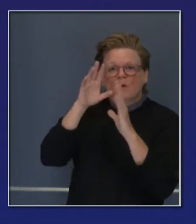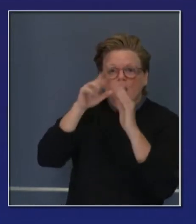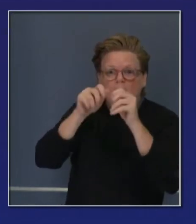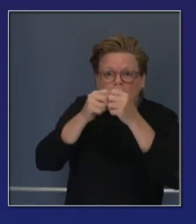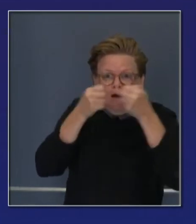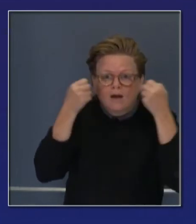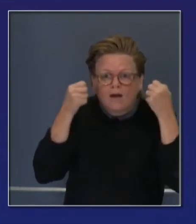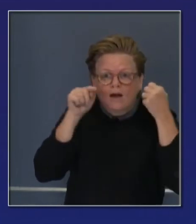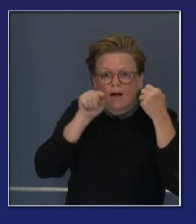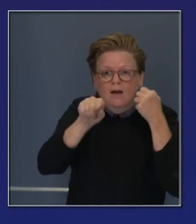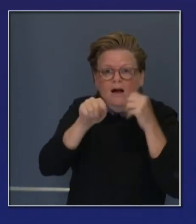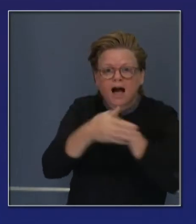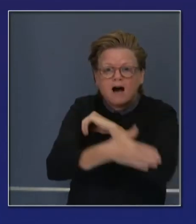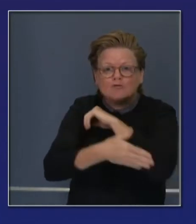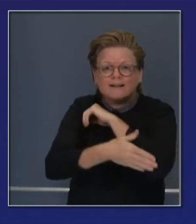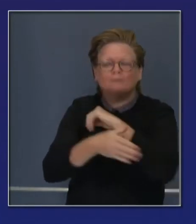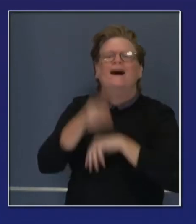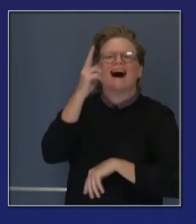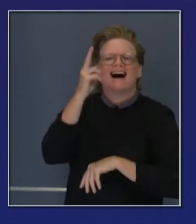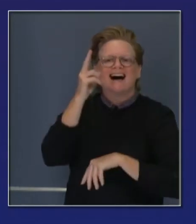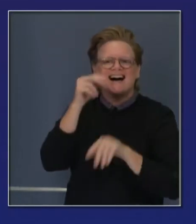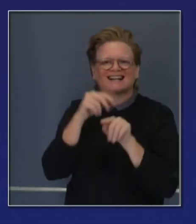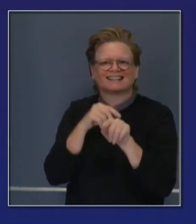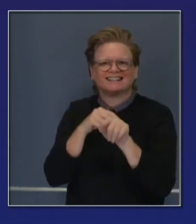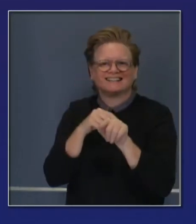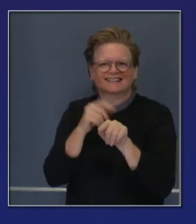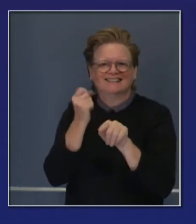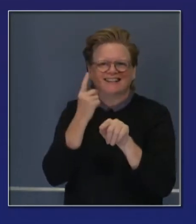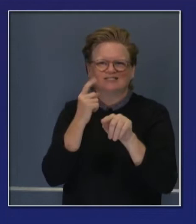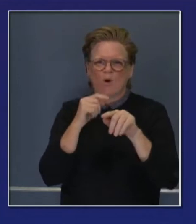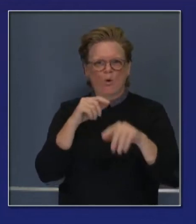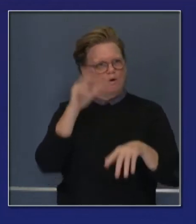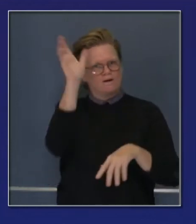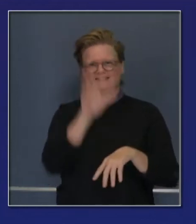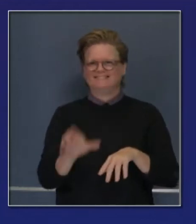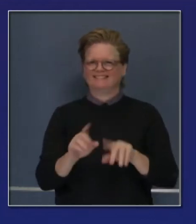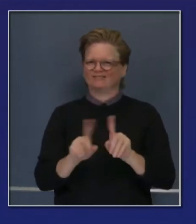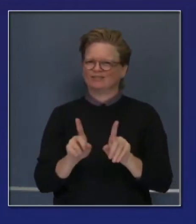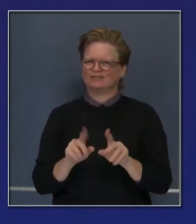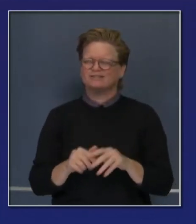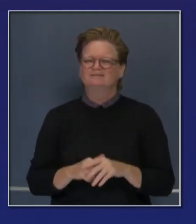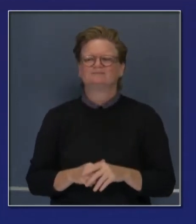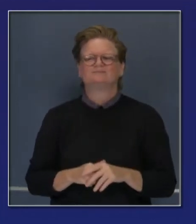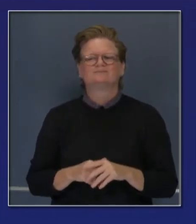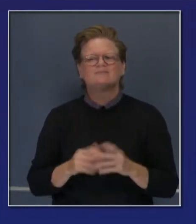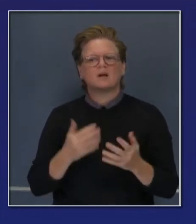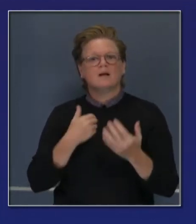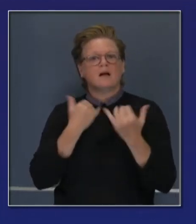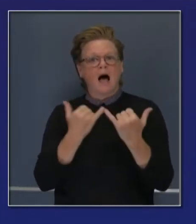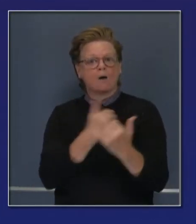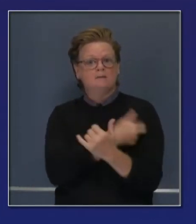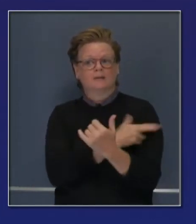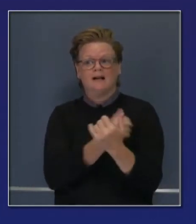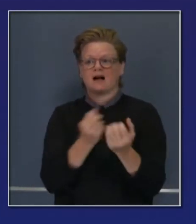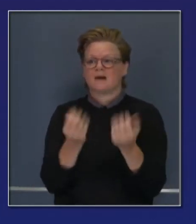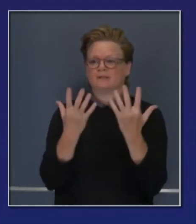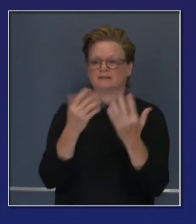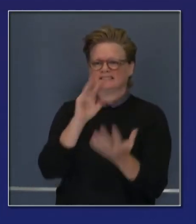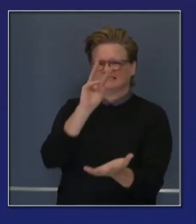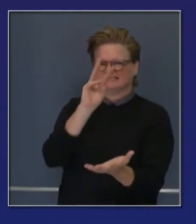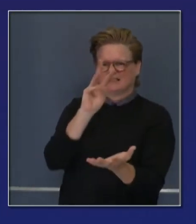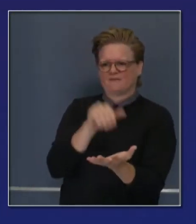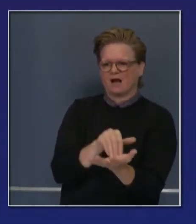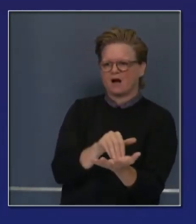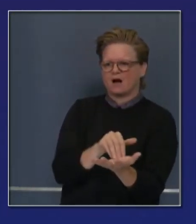weeks. And in terms of total number of positive patients with COVID-19, about 6% of the